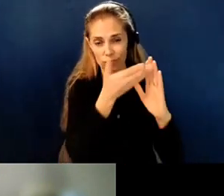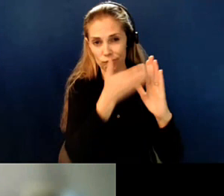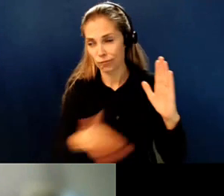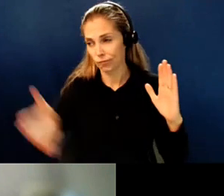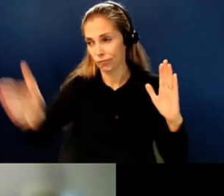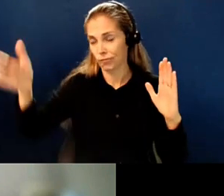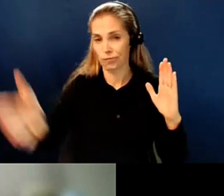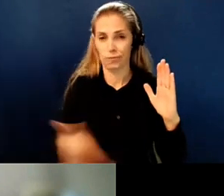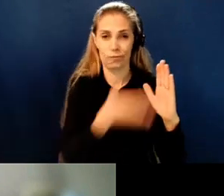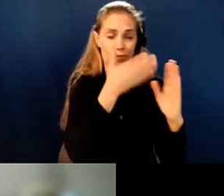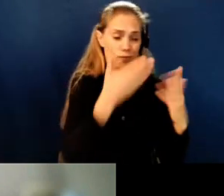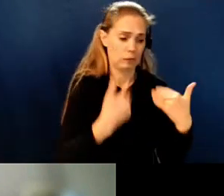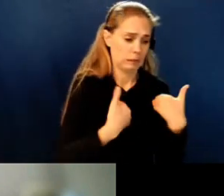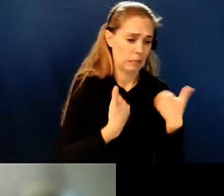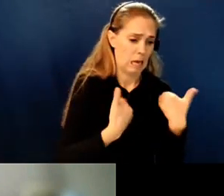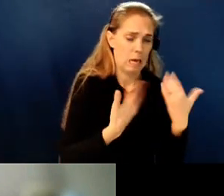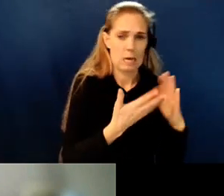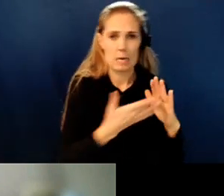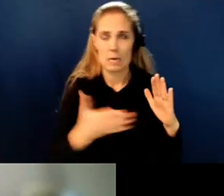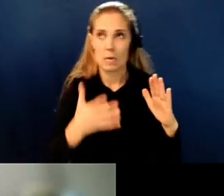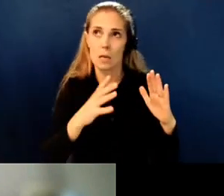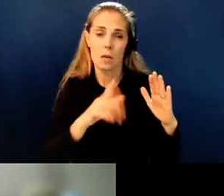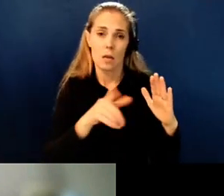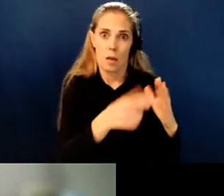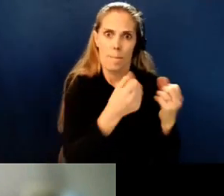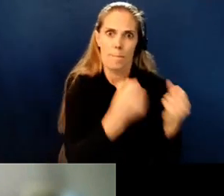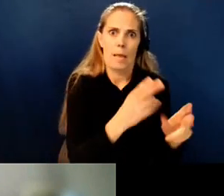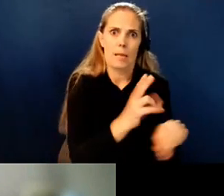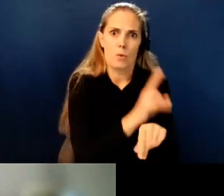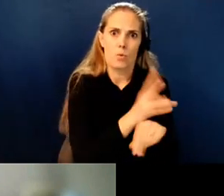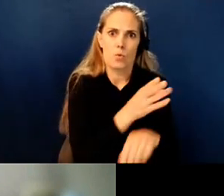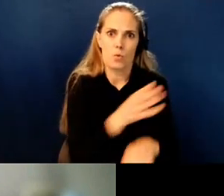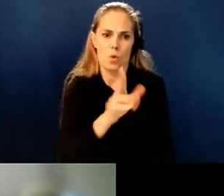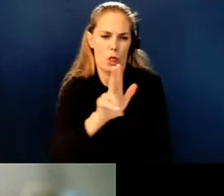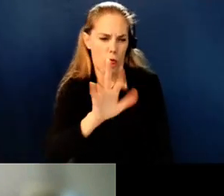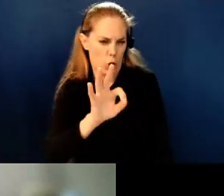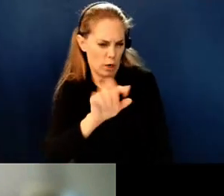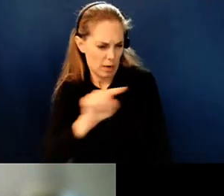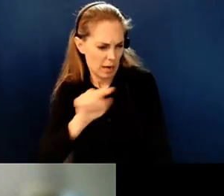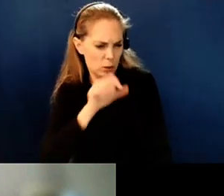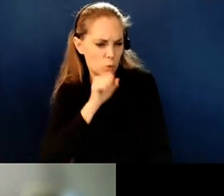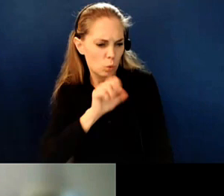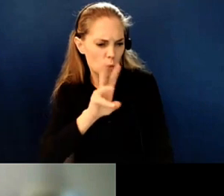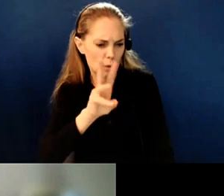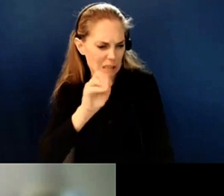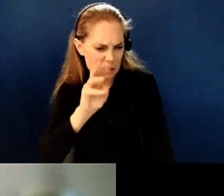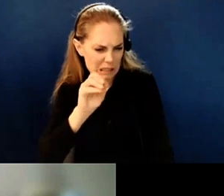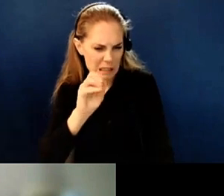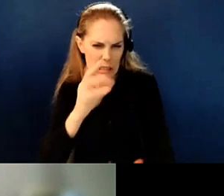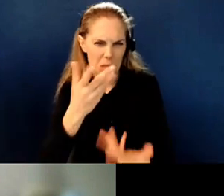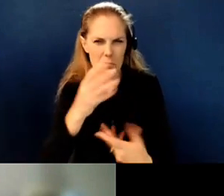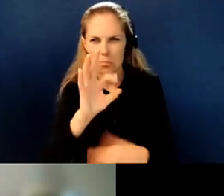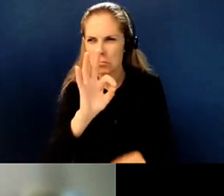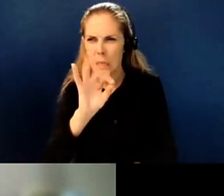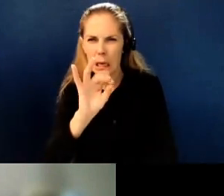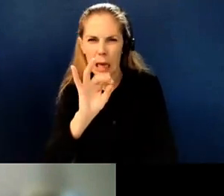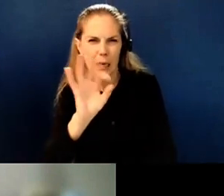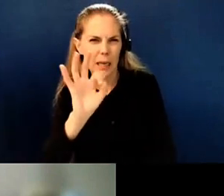to 65, it's like, in the low 90s, and you get into the 80s and it's in the 80% and so forth. I